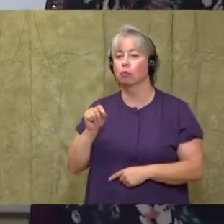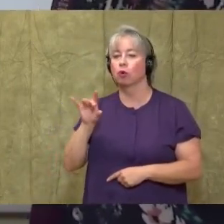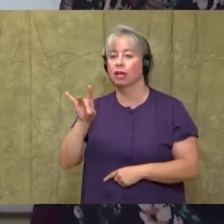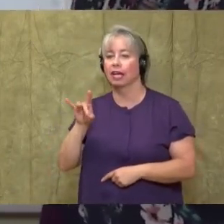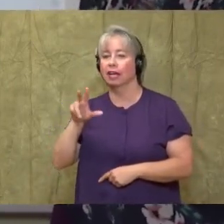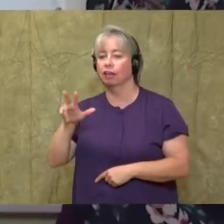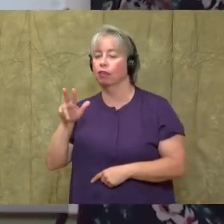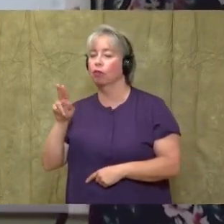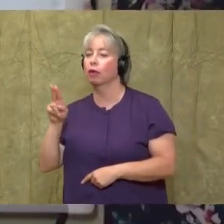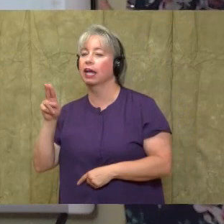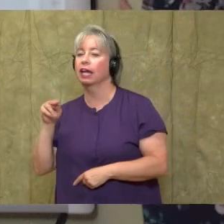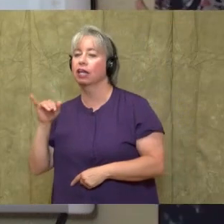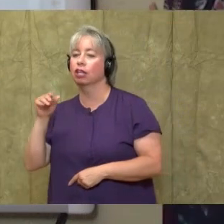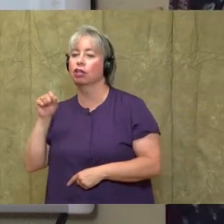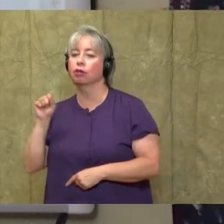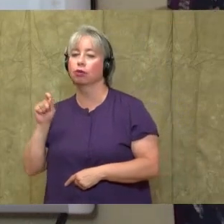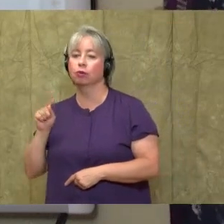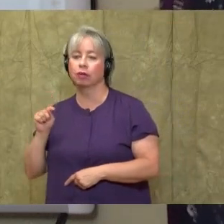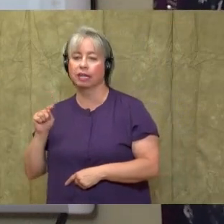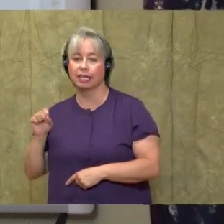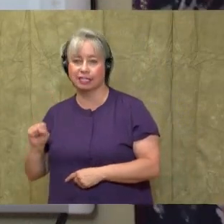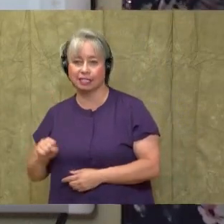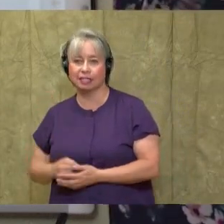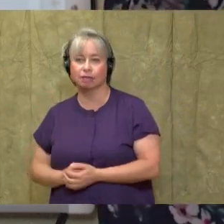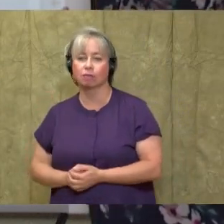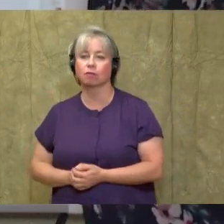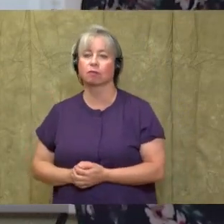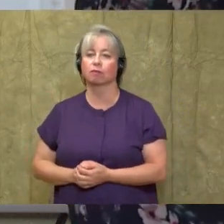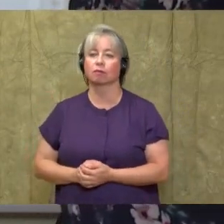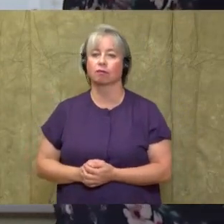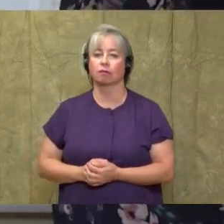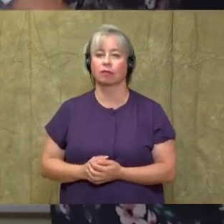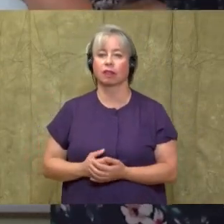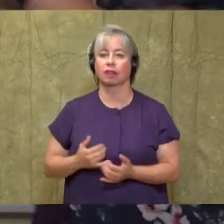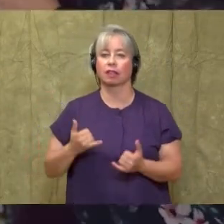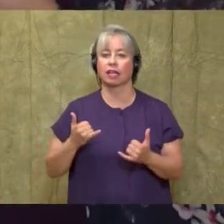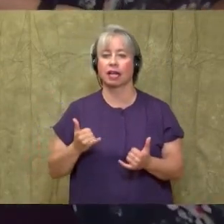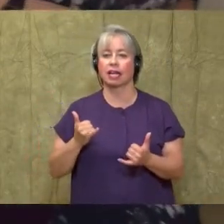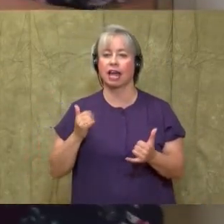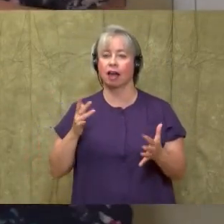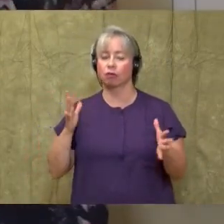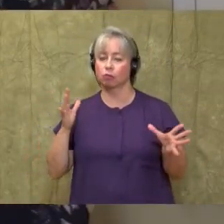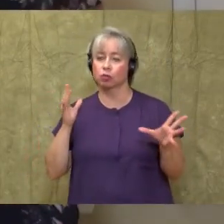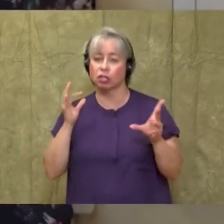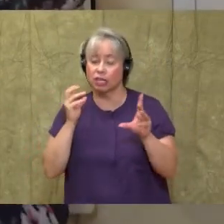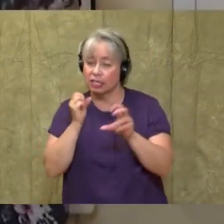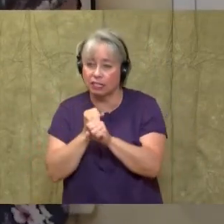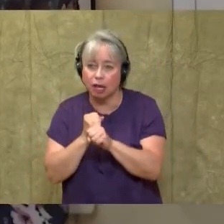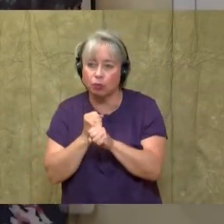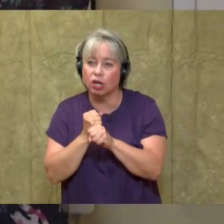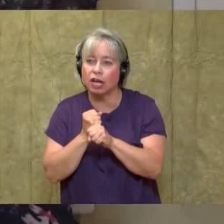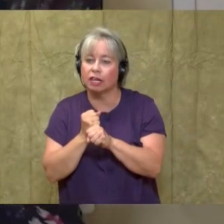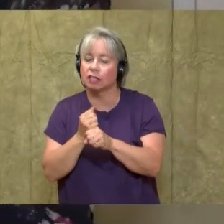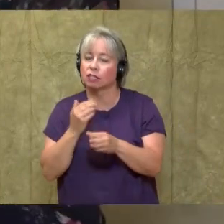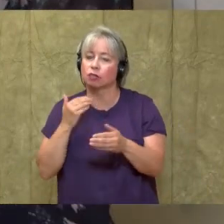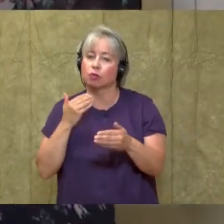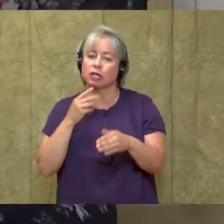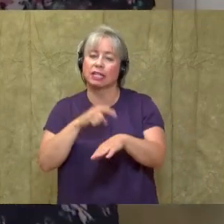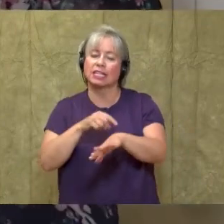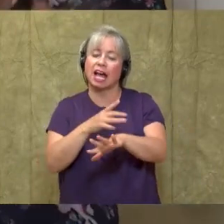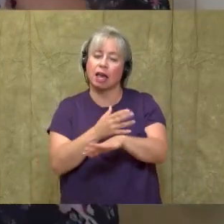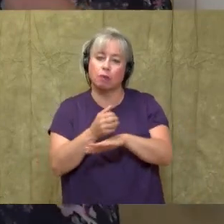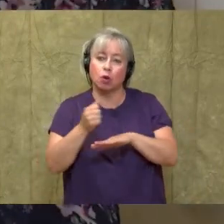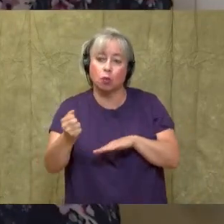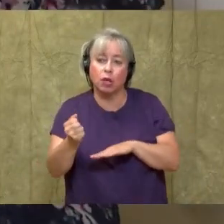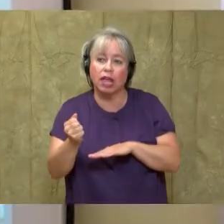good job. We are going to wrap it up because we are almost out of time. I